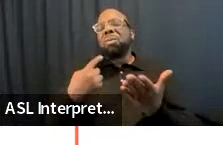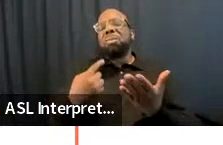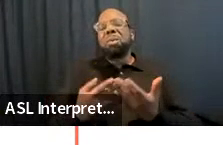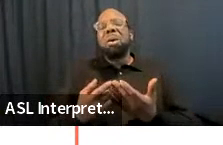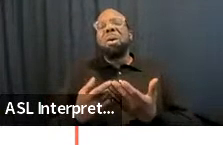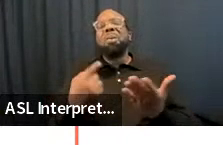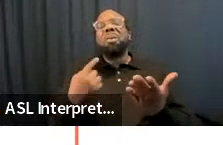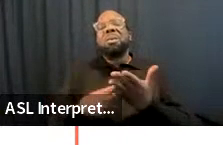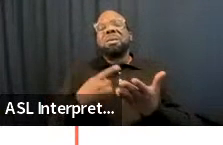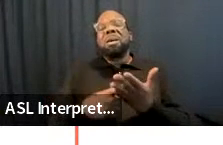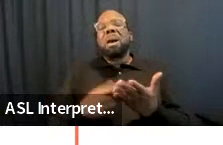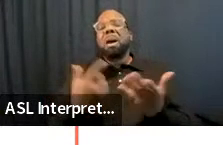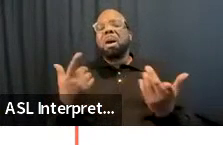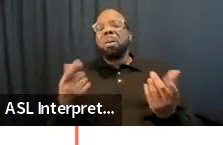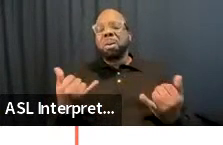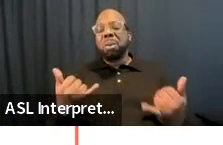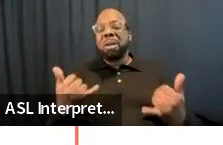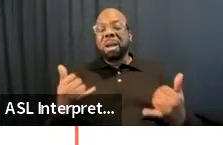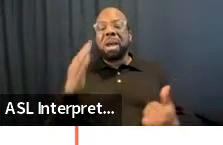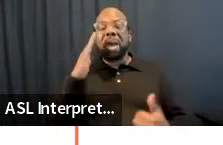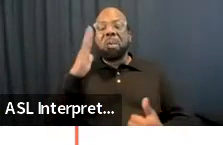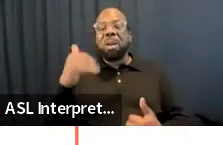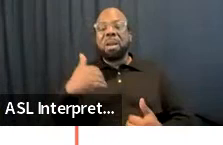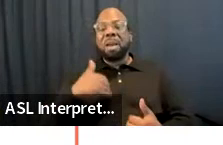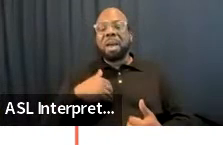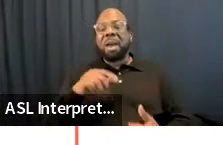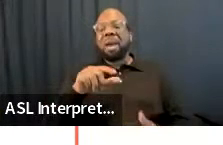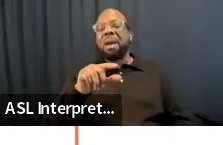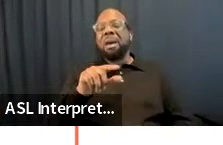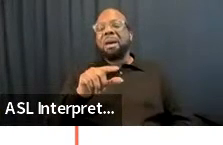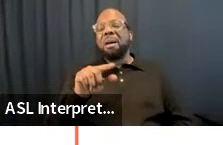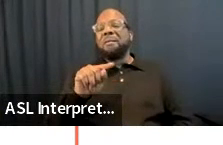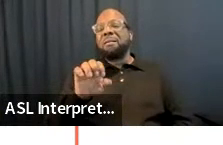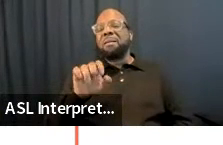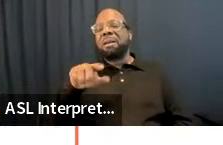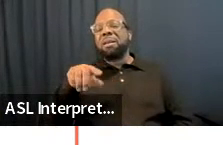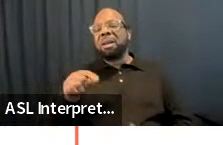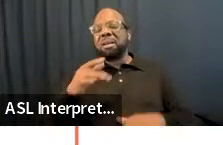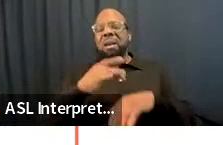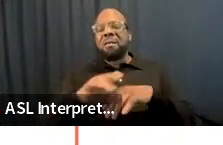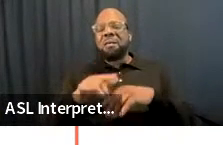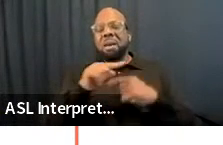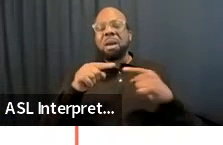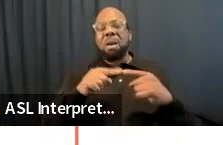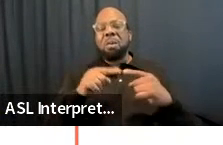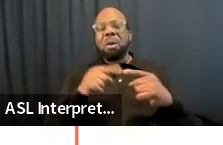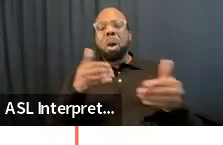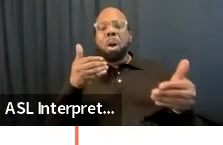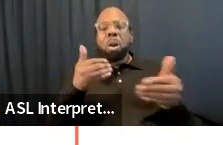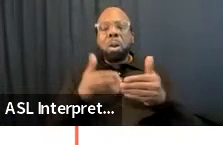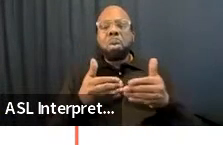where we're at right now. But we will have that text available as soon as we get closer to public review.